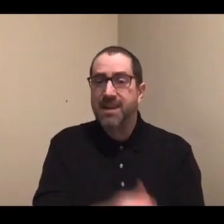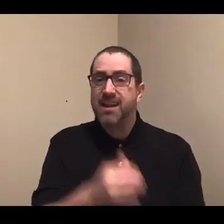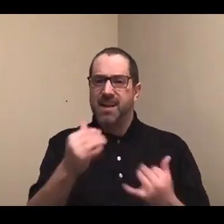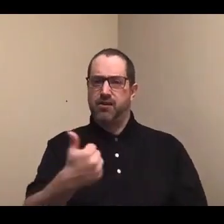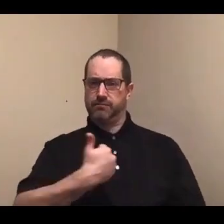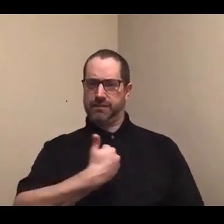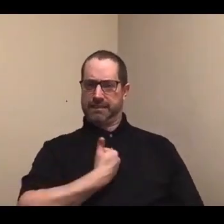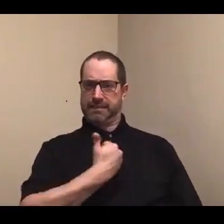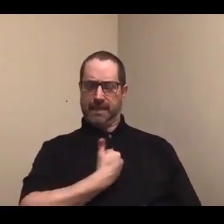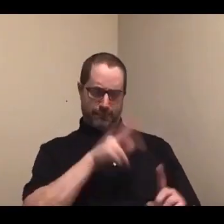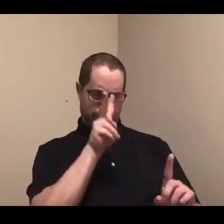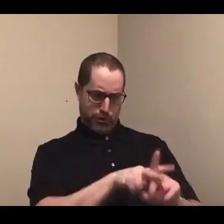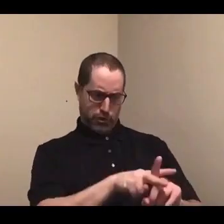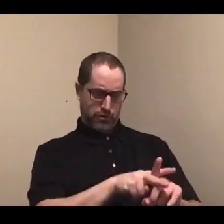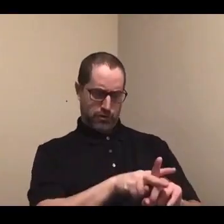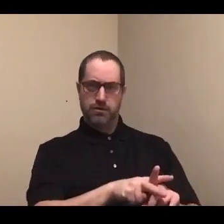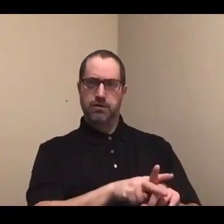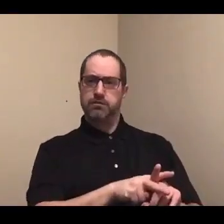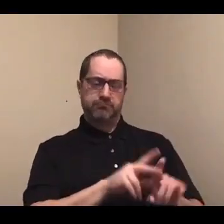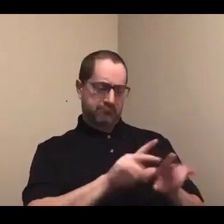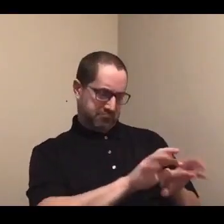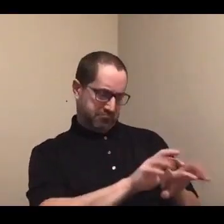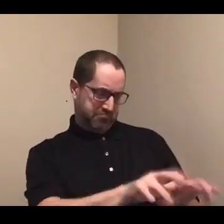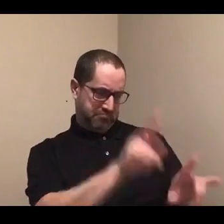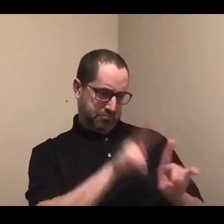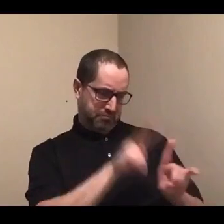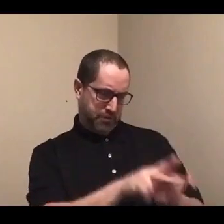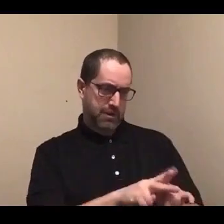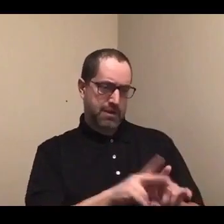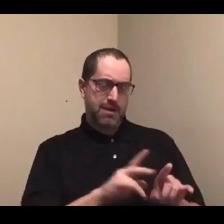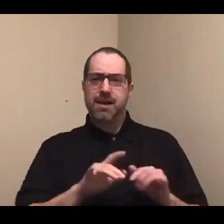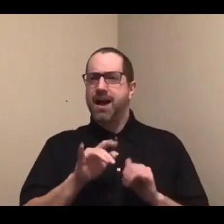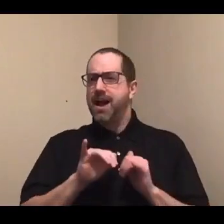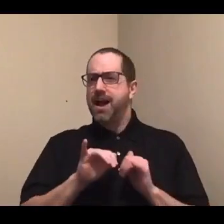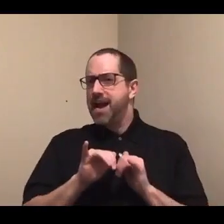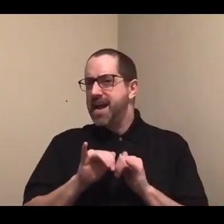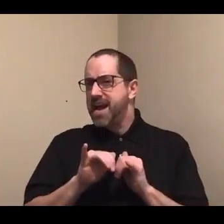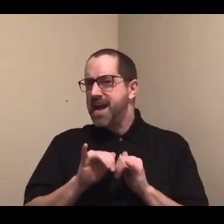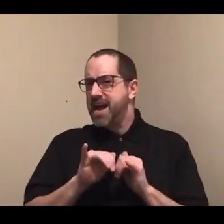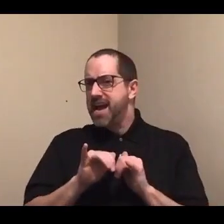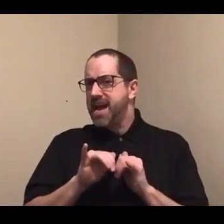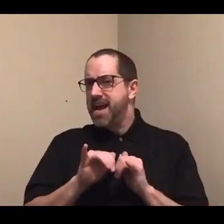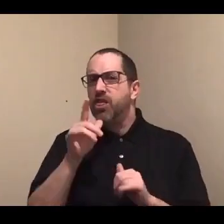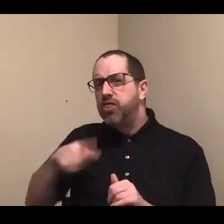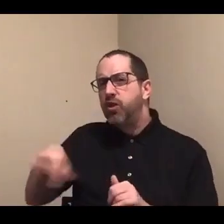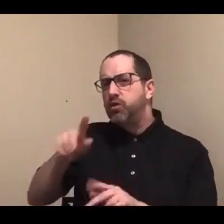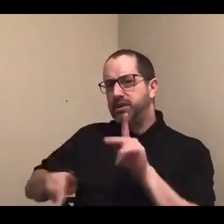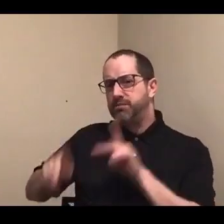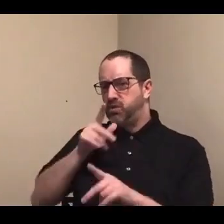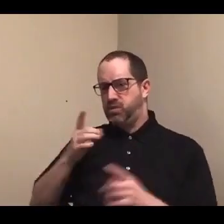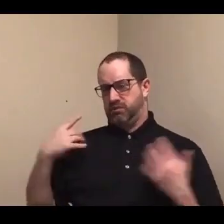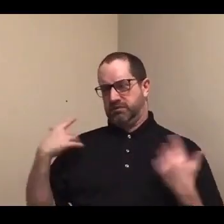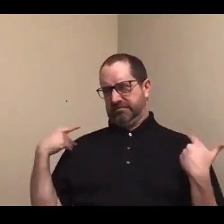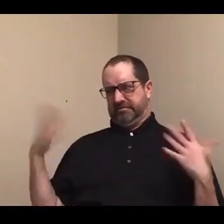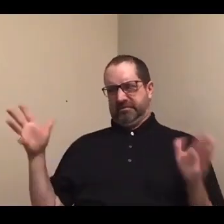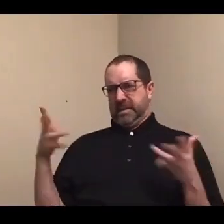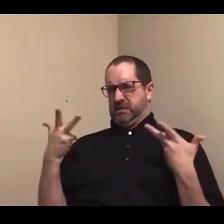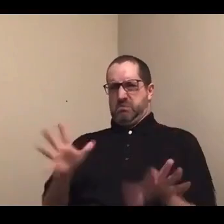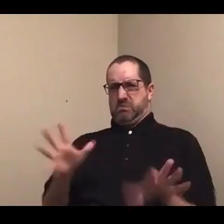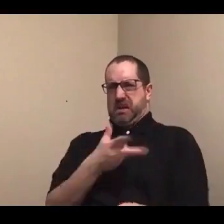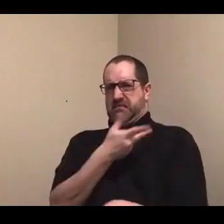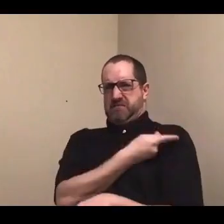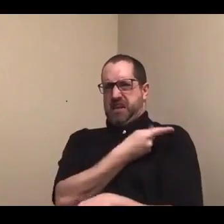way to keep track of people who choose not to get vaccinated? I know there probably is going to be some privacy concerns and whatnot,